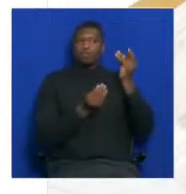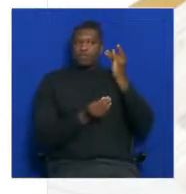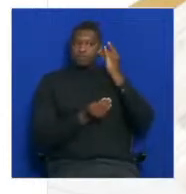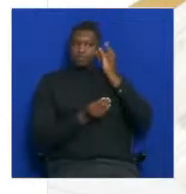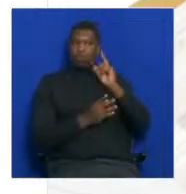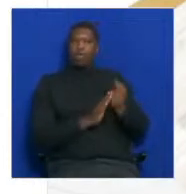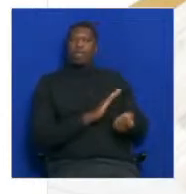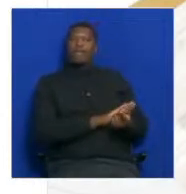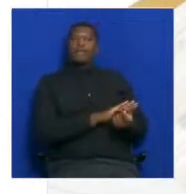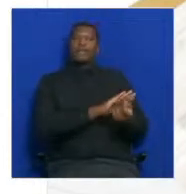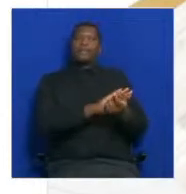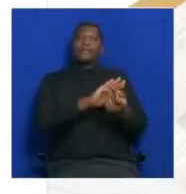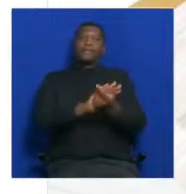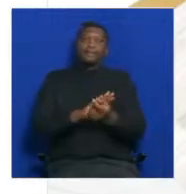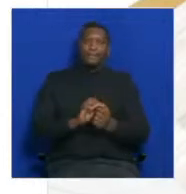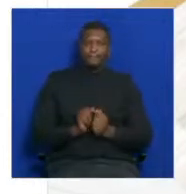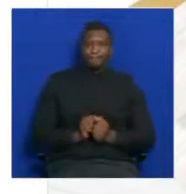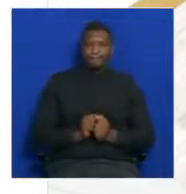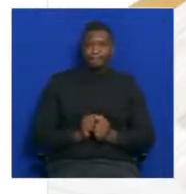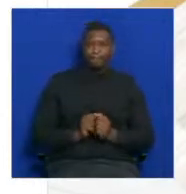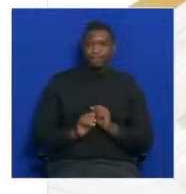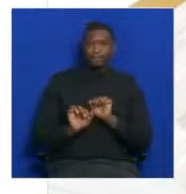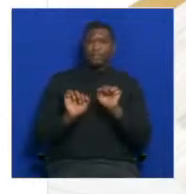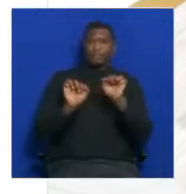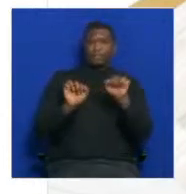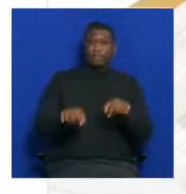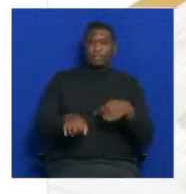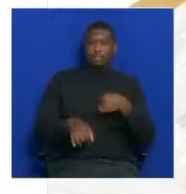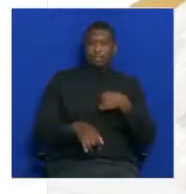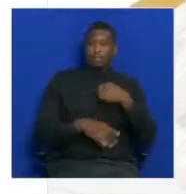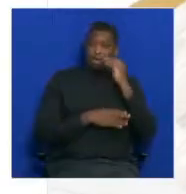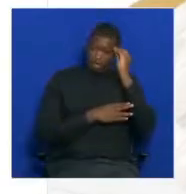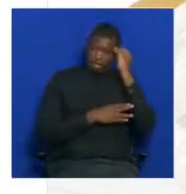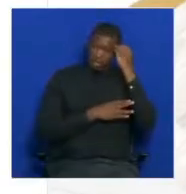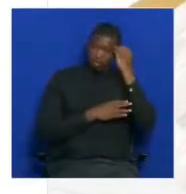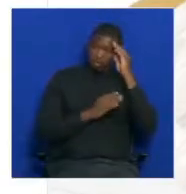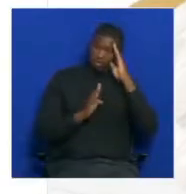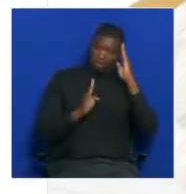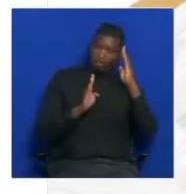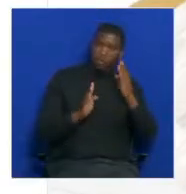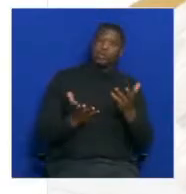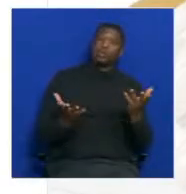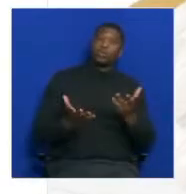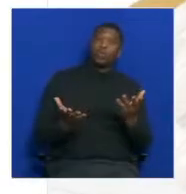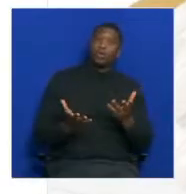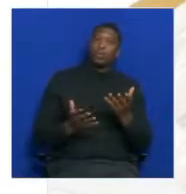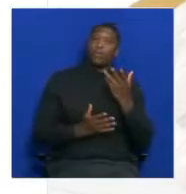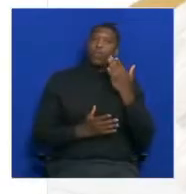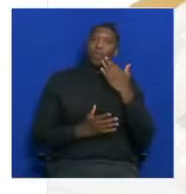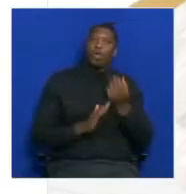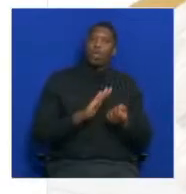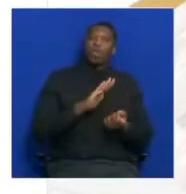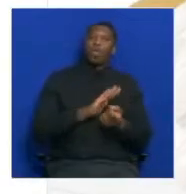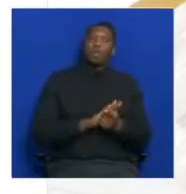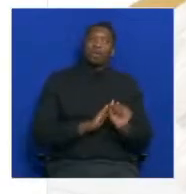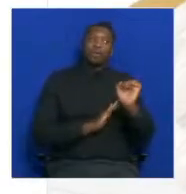Yes. My interest is in when he tells you he's seeking